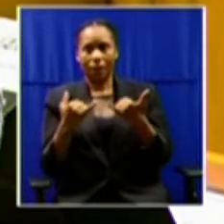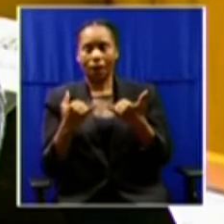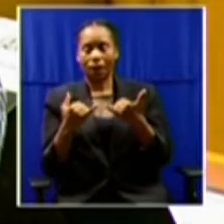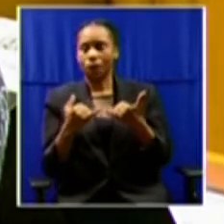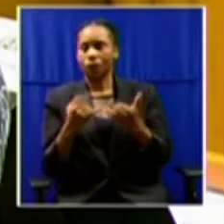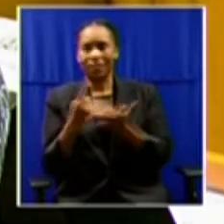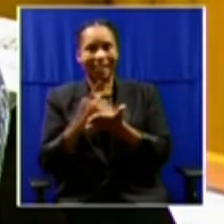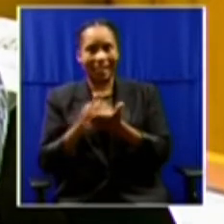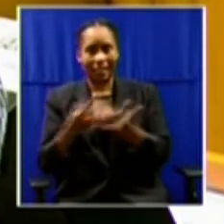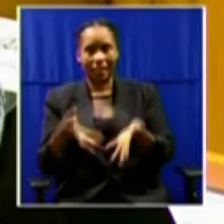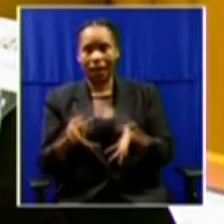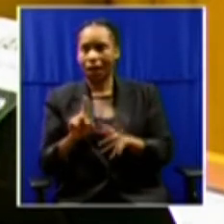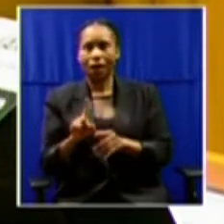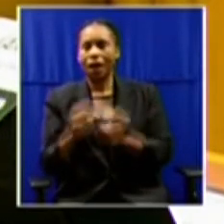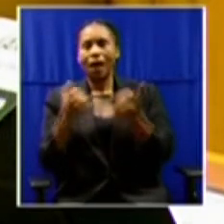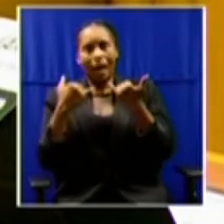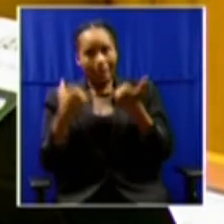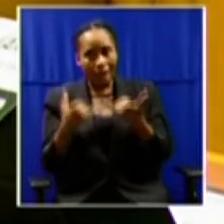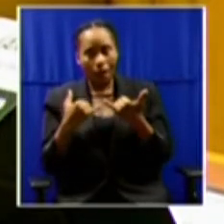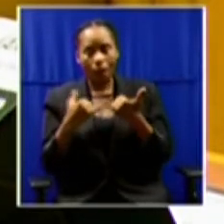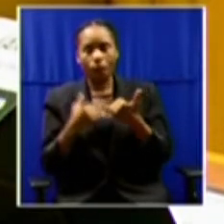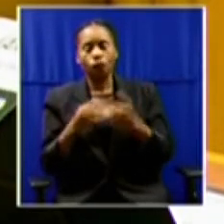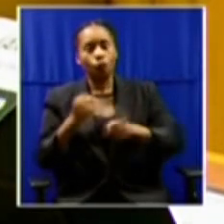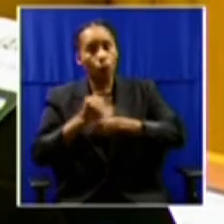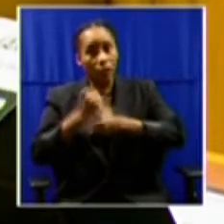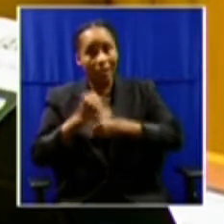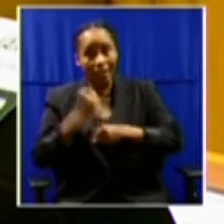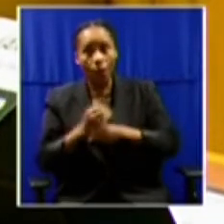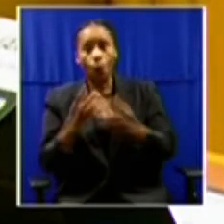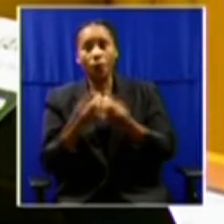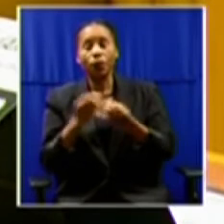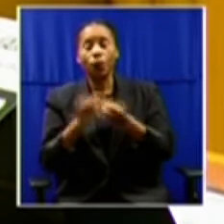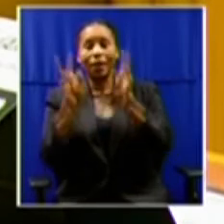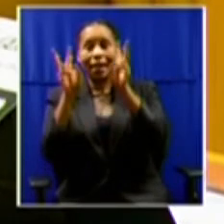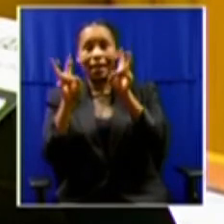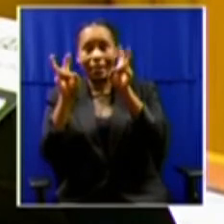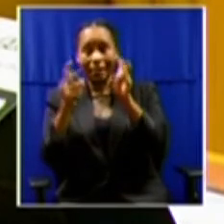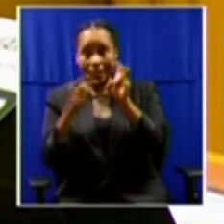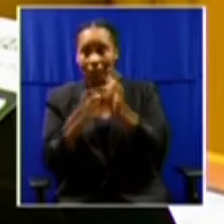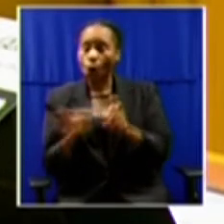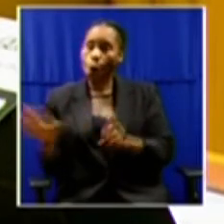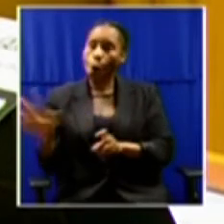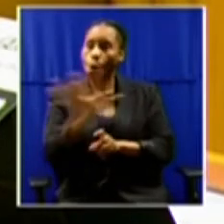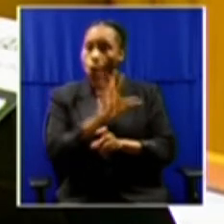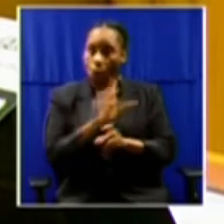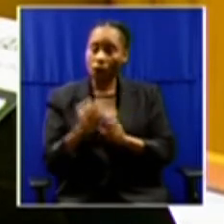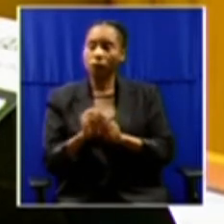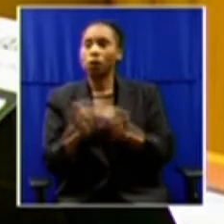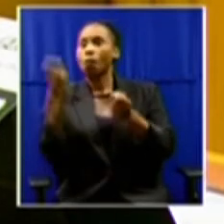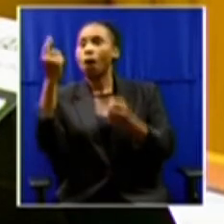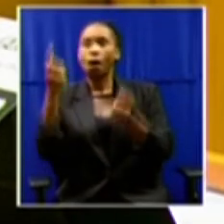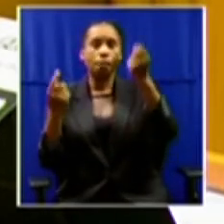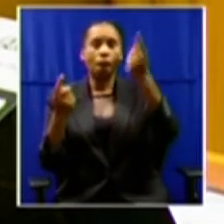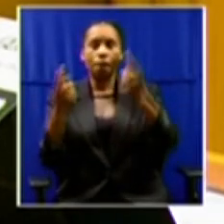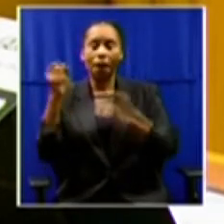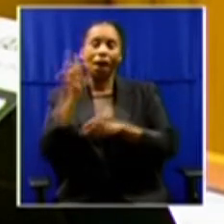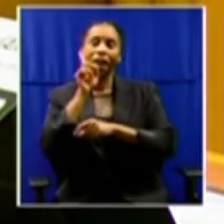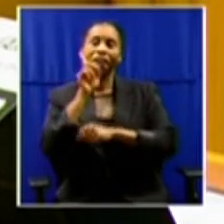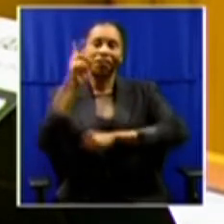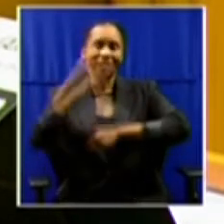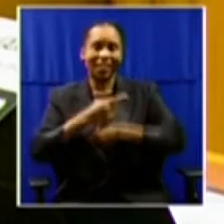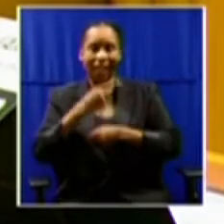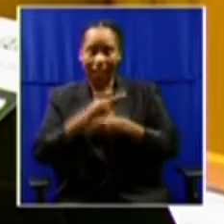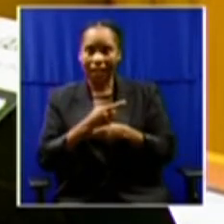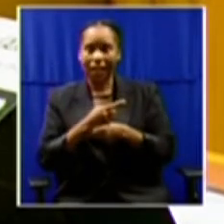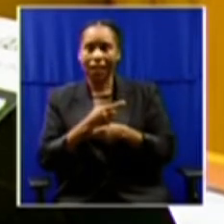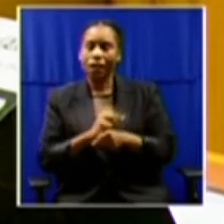here. I am now dealing here with a matter which all of us have been raising on a daily basis in